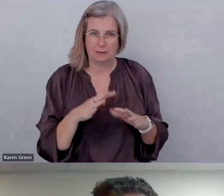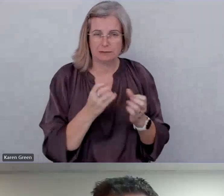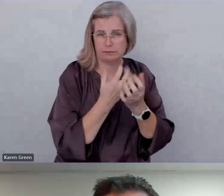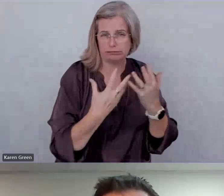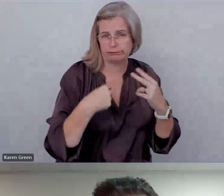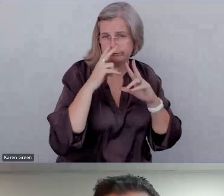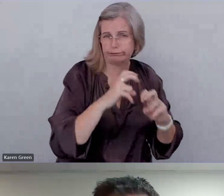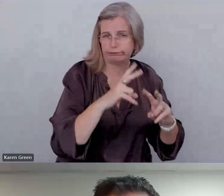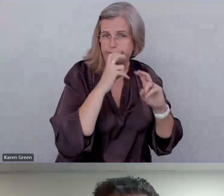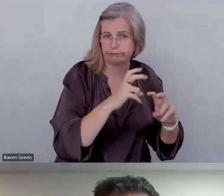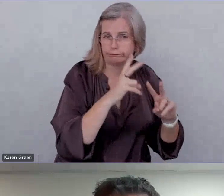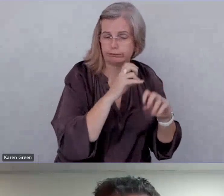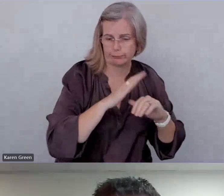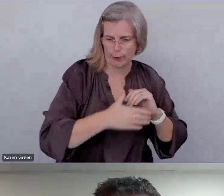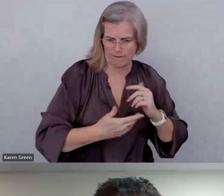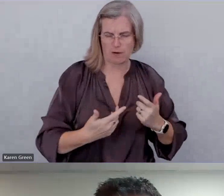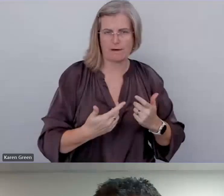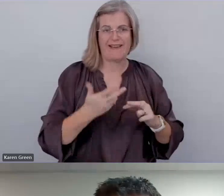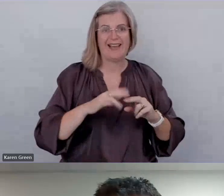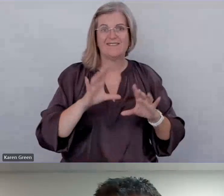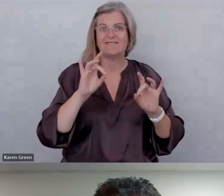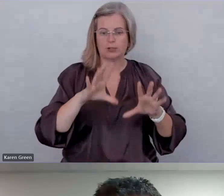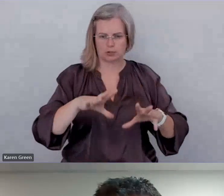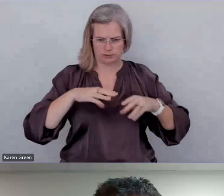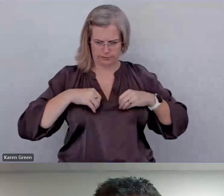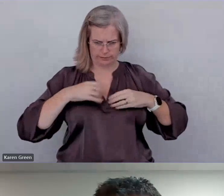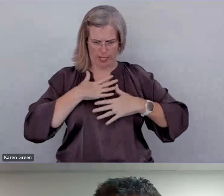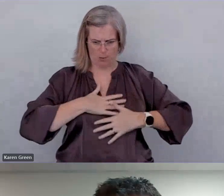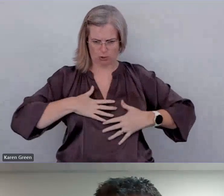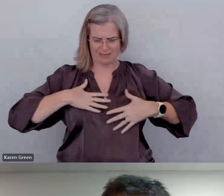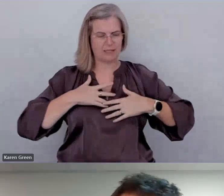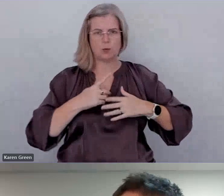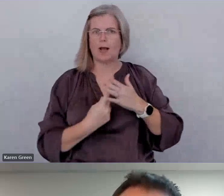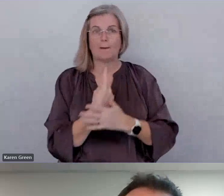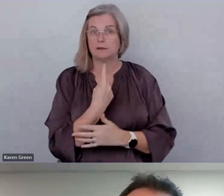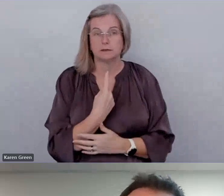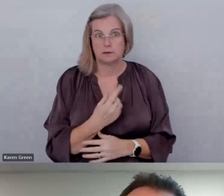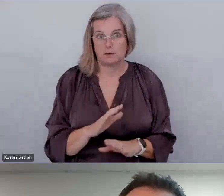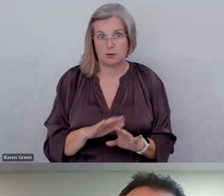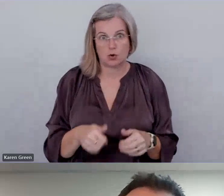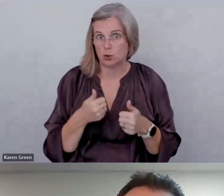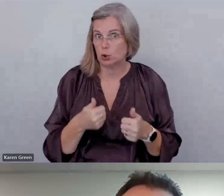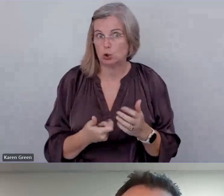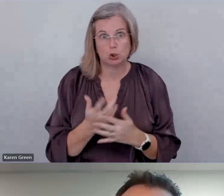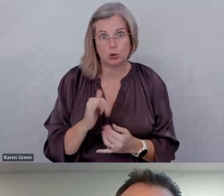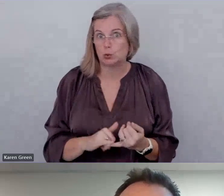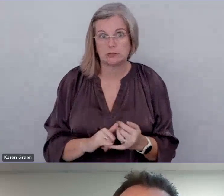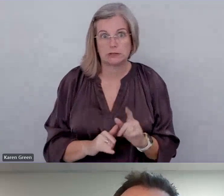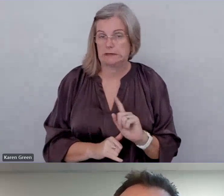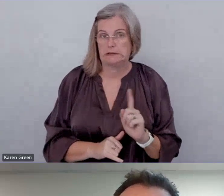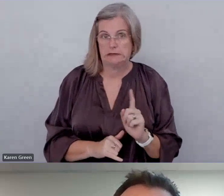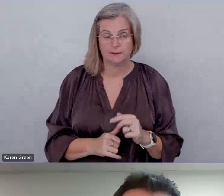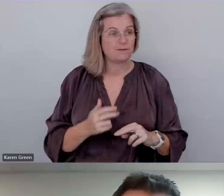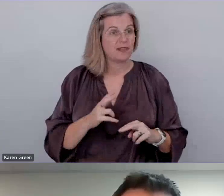news. And as Steve says, the risk doesn't go away. If you've got away with your first 3 infections, you could